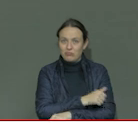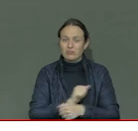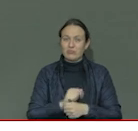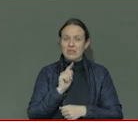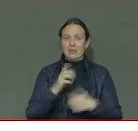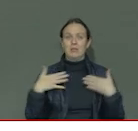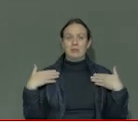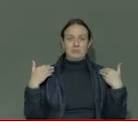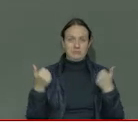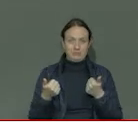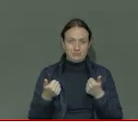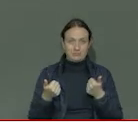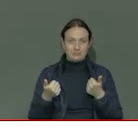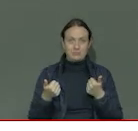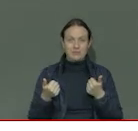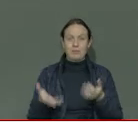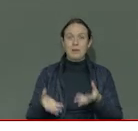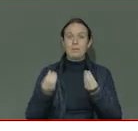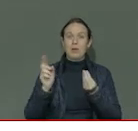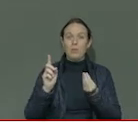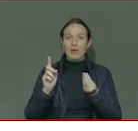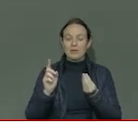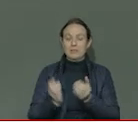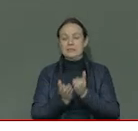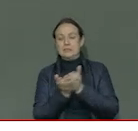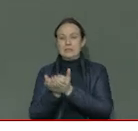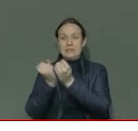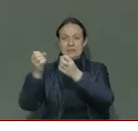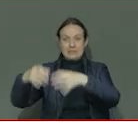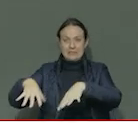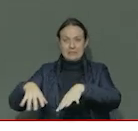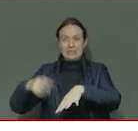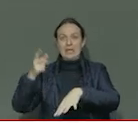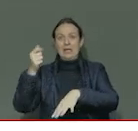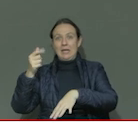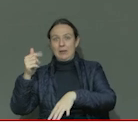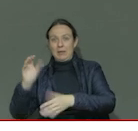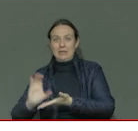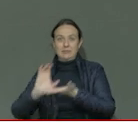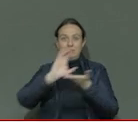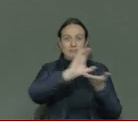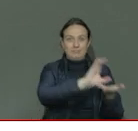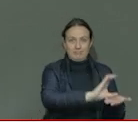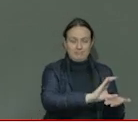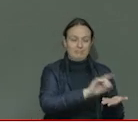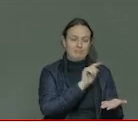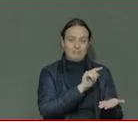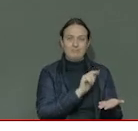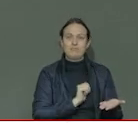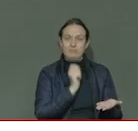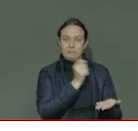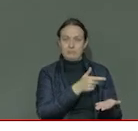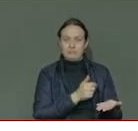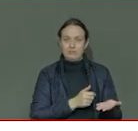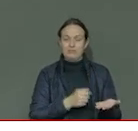He gets an insurance because of the sinking of the Sum Sum. That's the name of the ship. He gets an insurance, and he decides